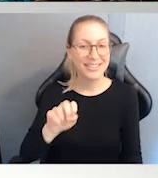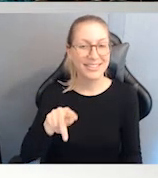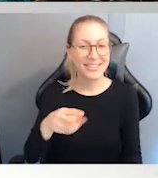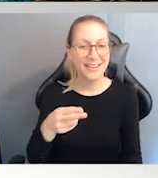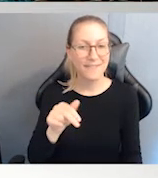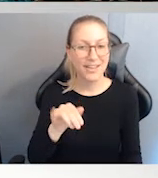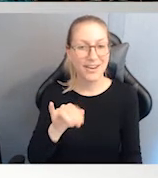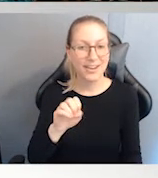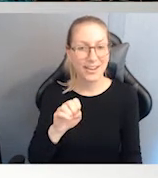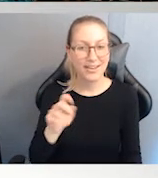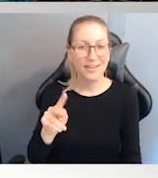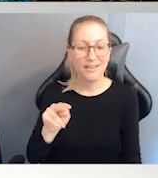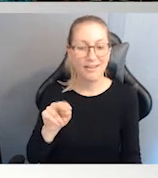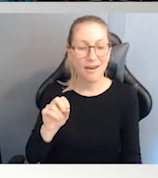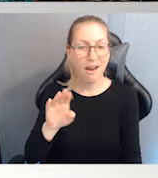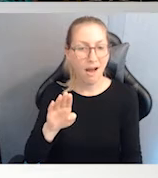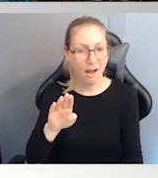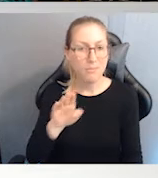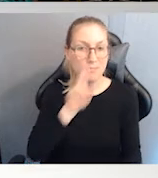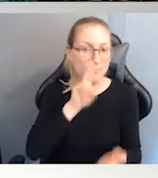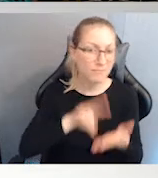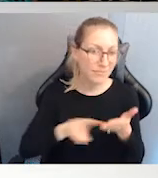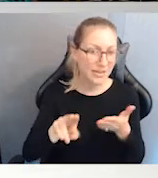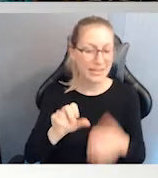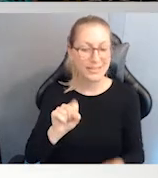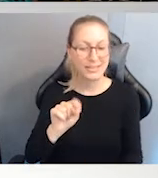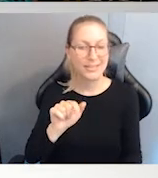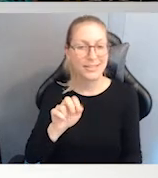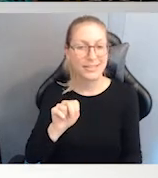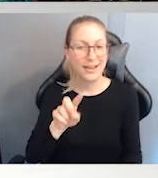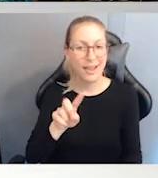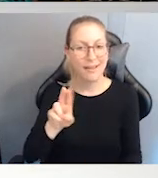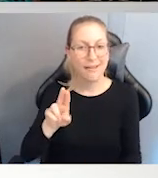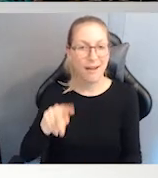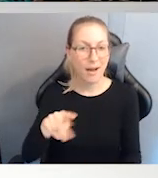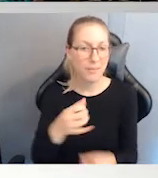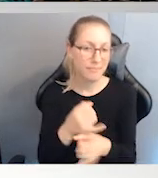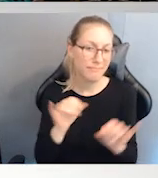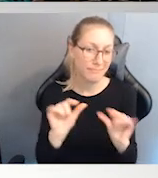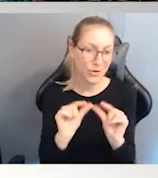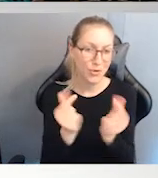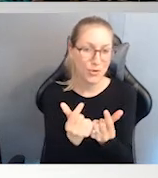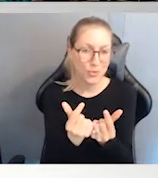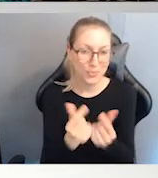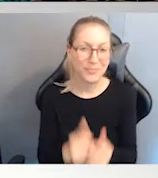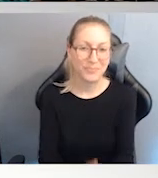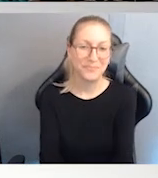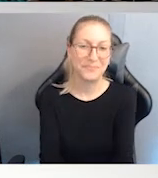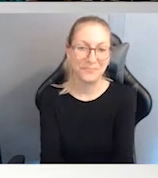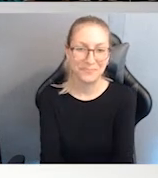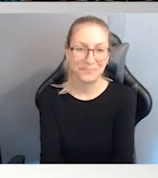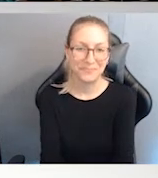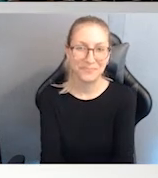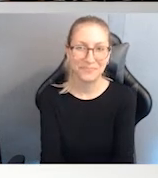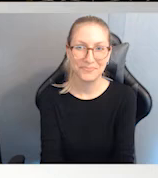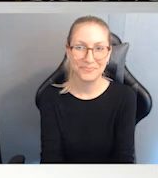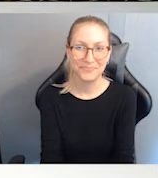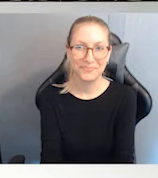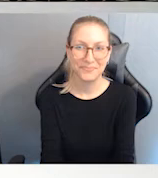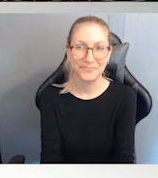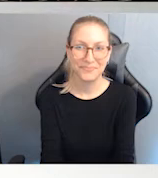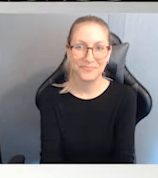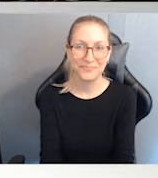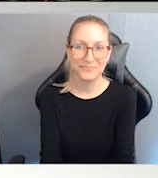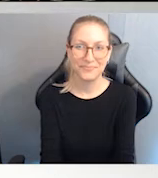am the secretary for the Stand Up for Independence group. Here, come on over here. Here.